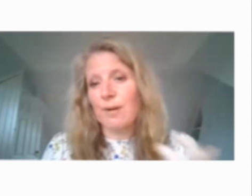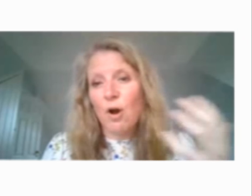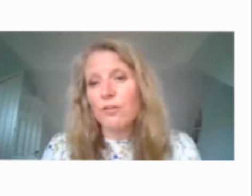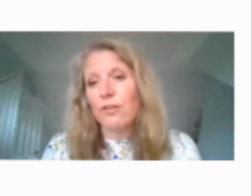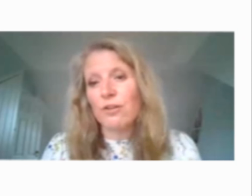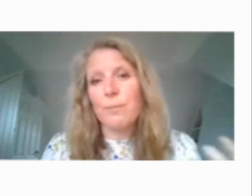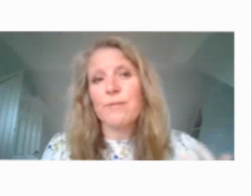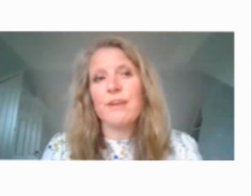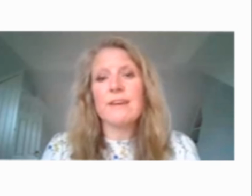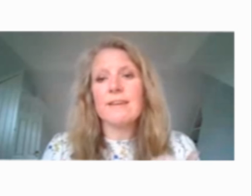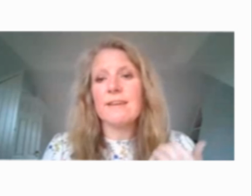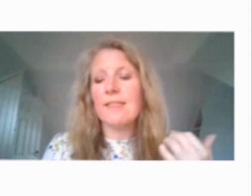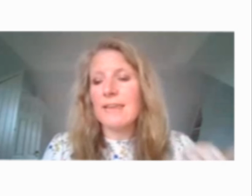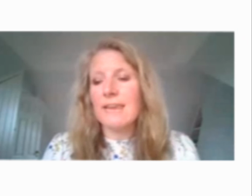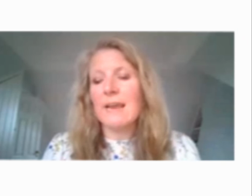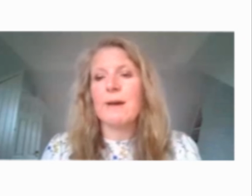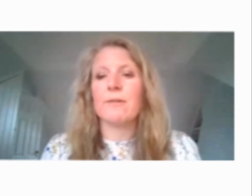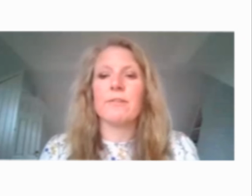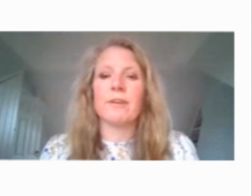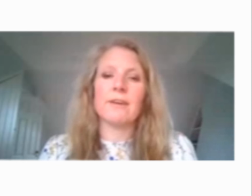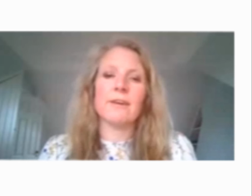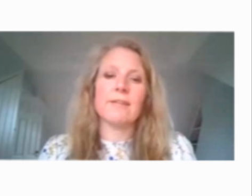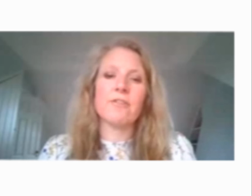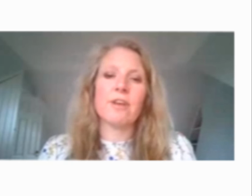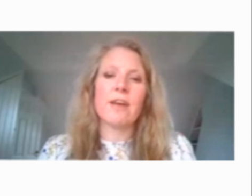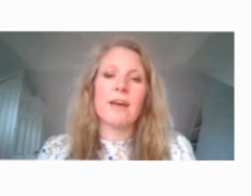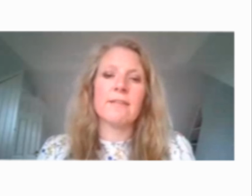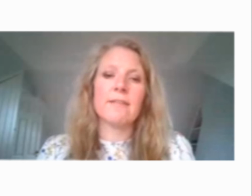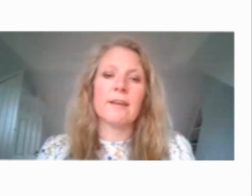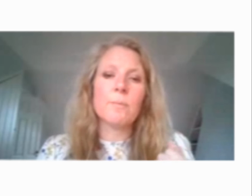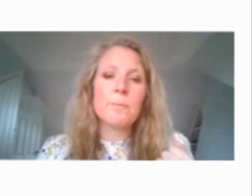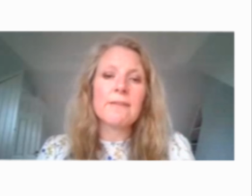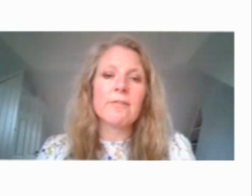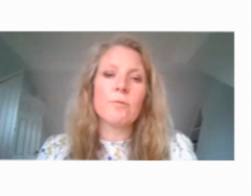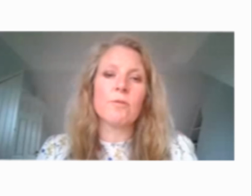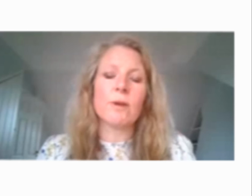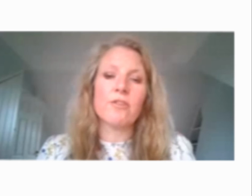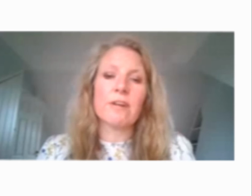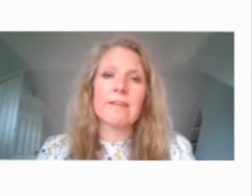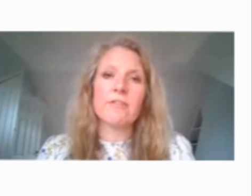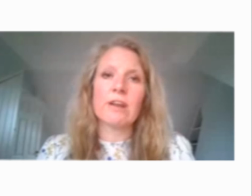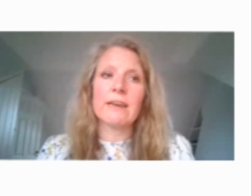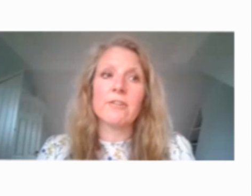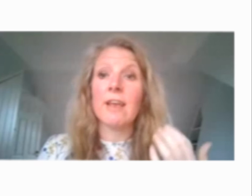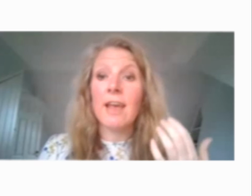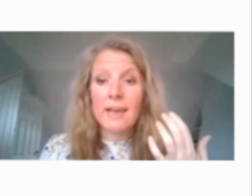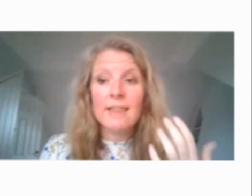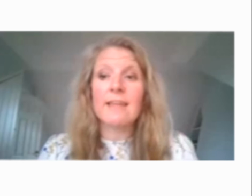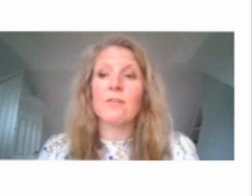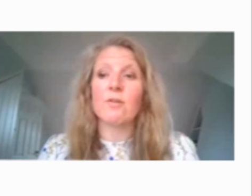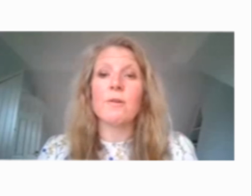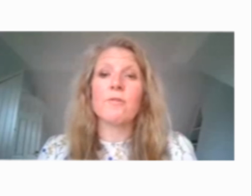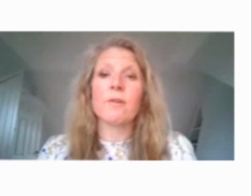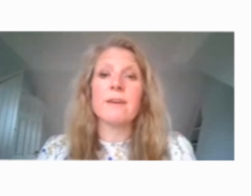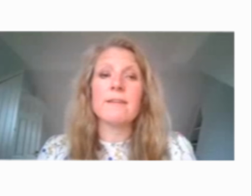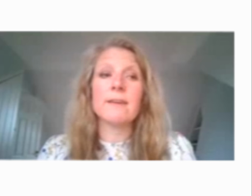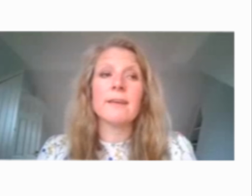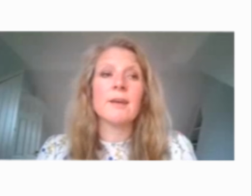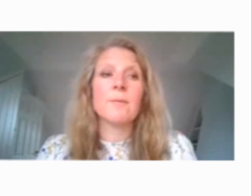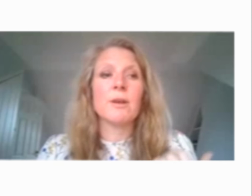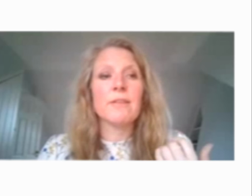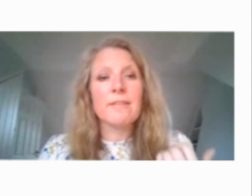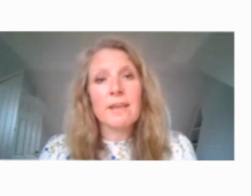know, onto the top of the agenda, thinking about nature as a means through which we can address these challenges, that's got to be good,